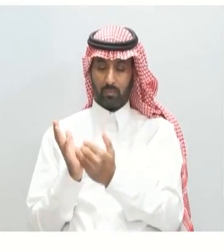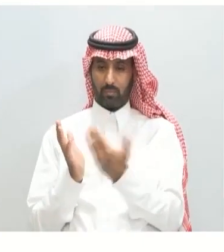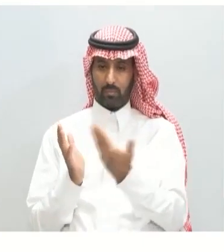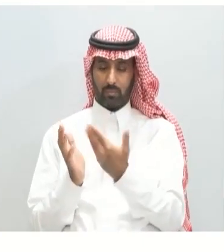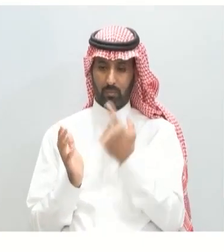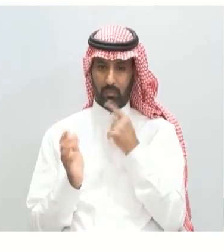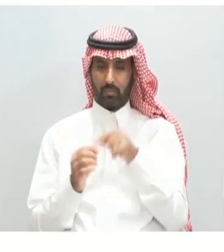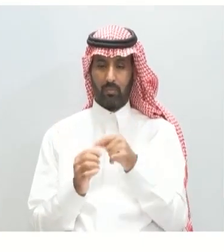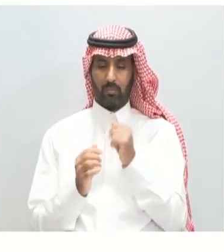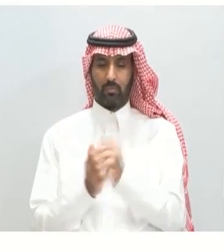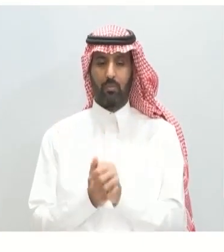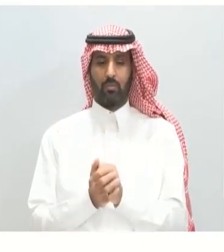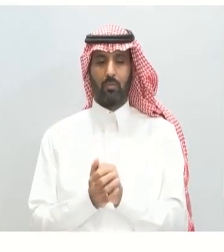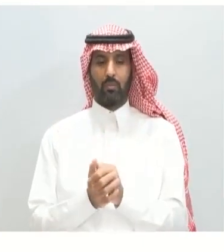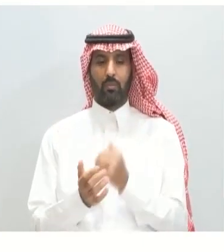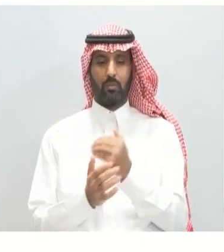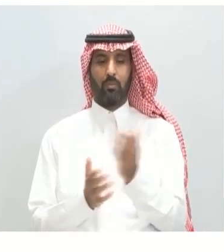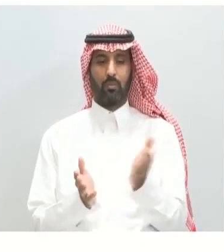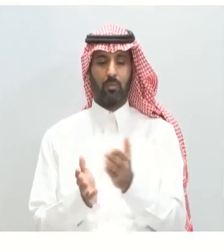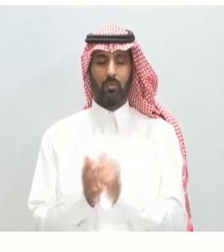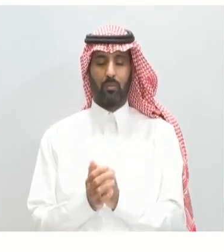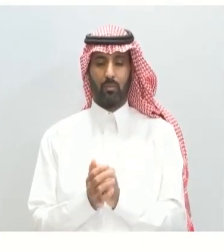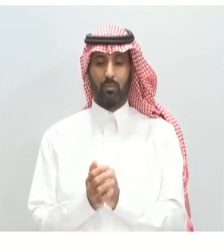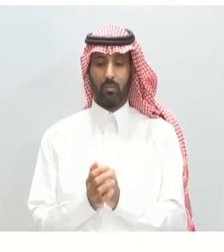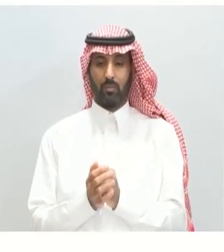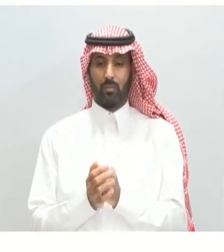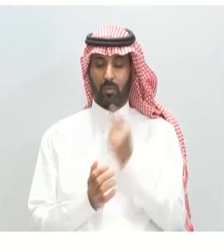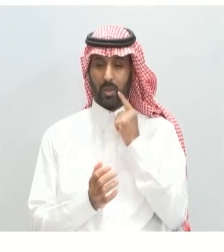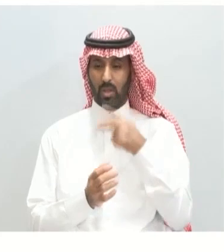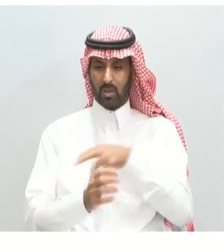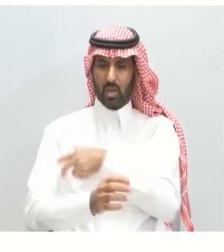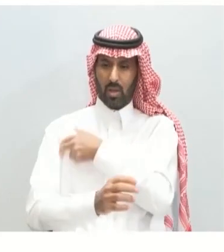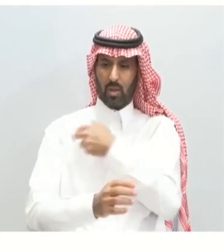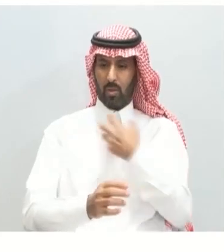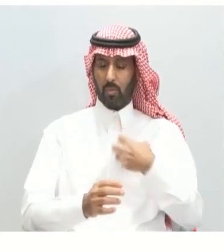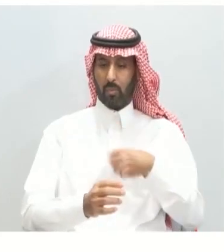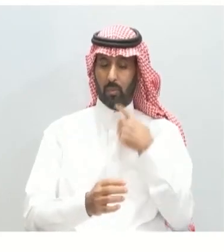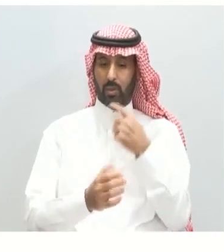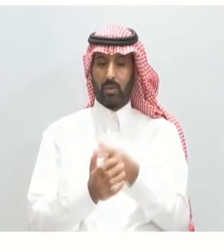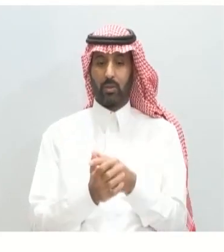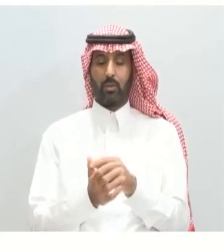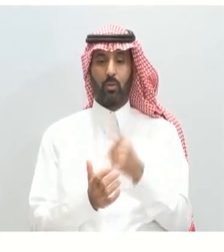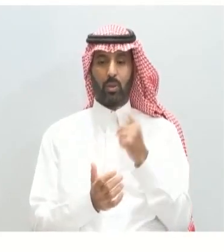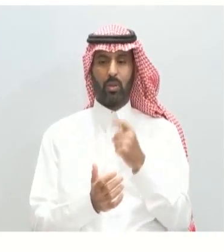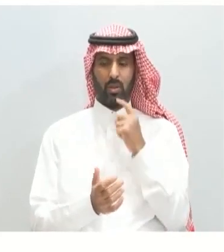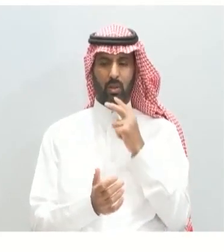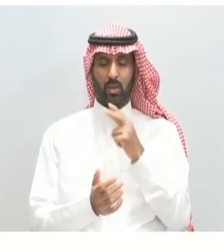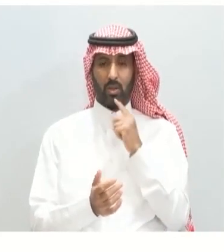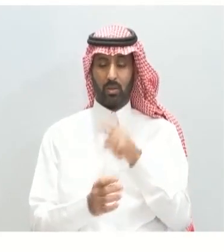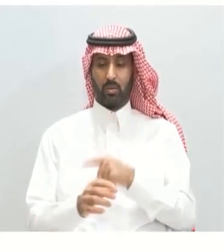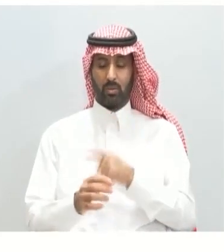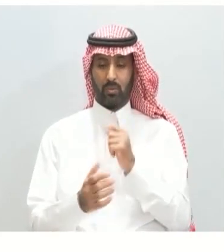reading lesson, cardiovascular and equivalent, laughing 100 to 200 times per day is